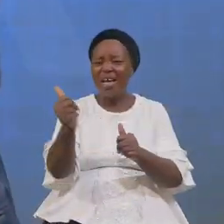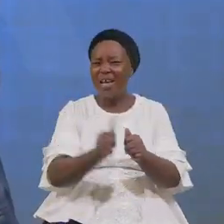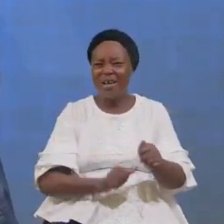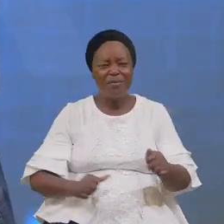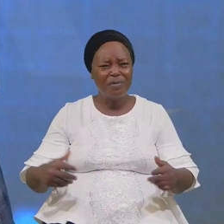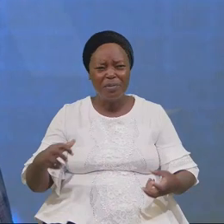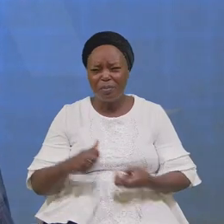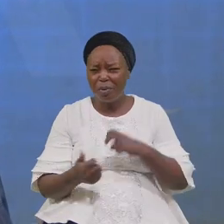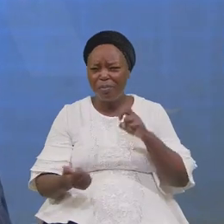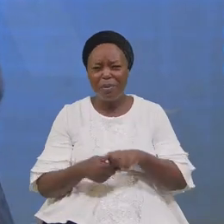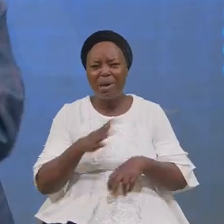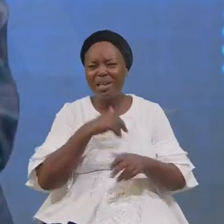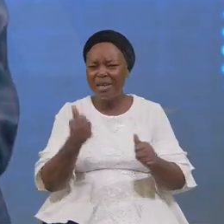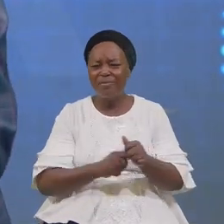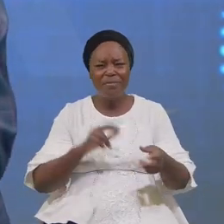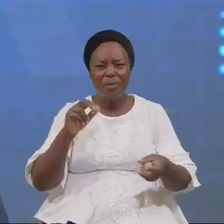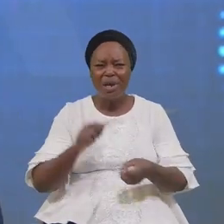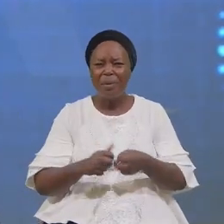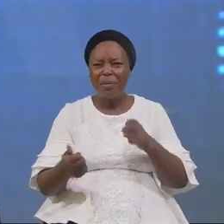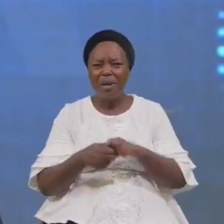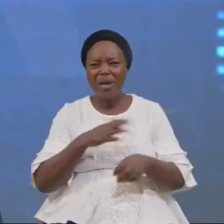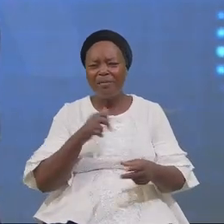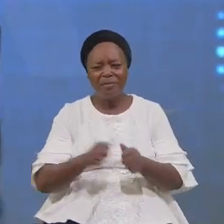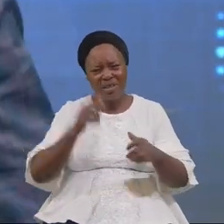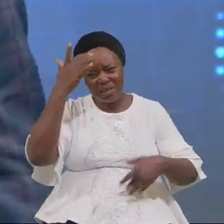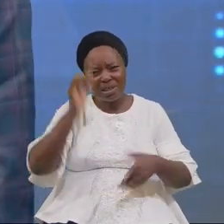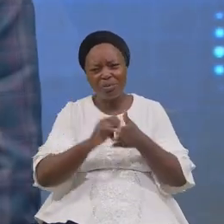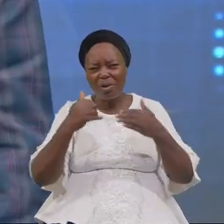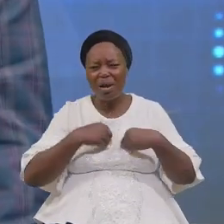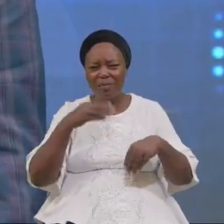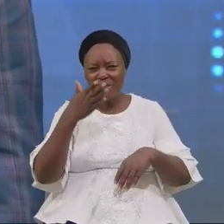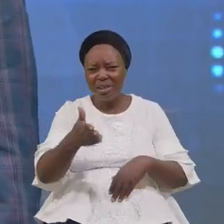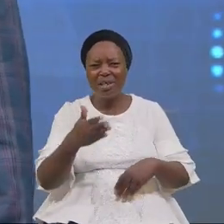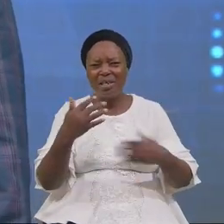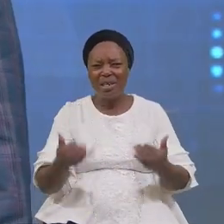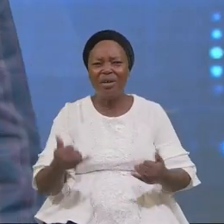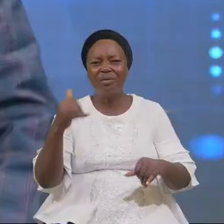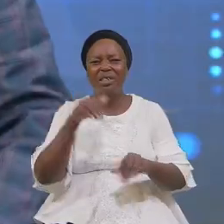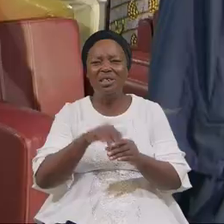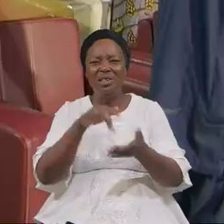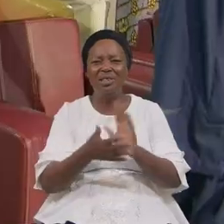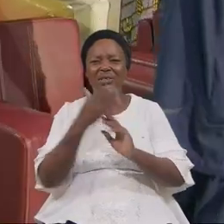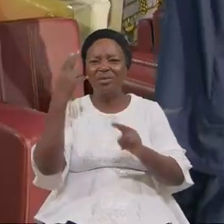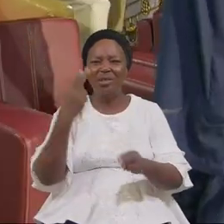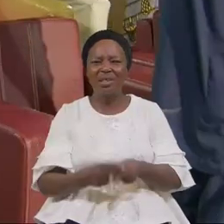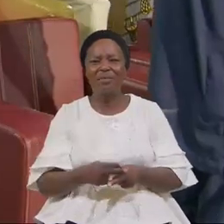challenge and every problem you have right there tonight in Jesus'